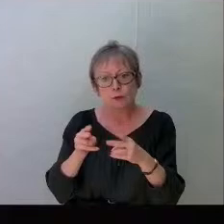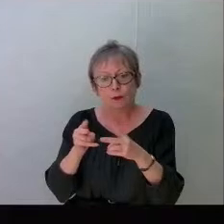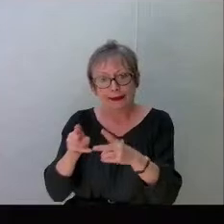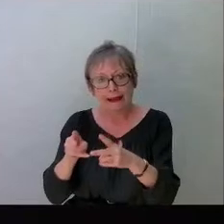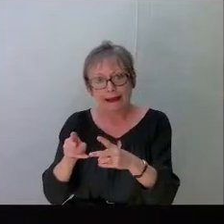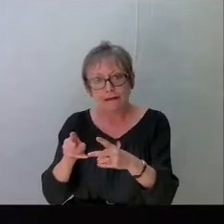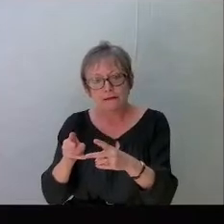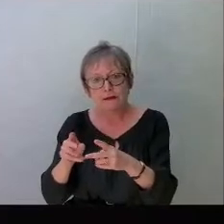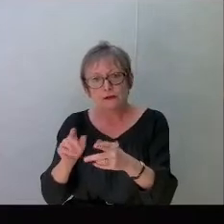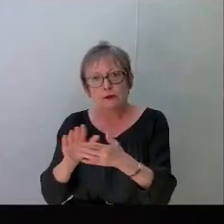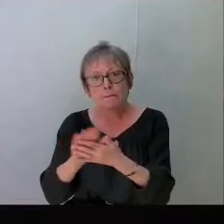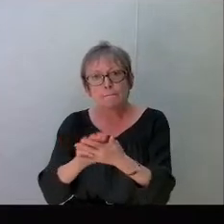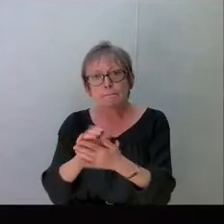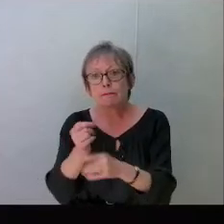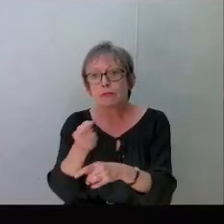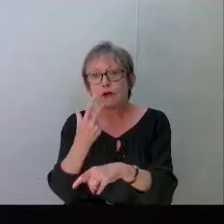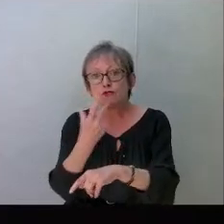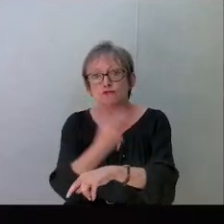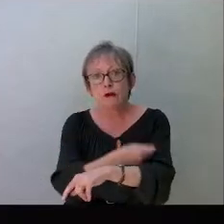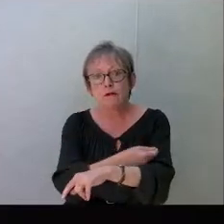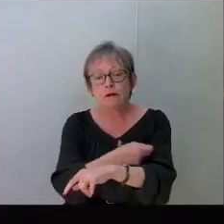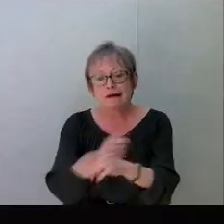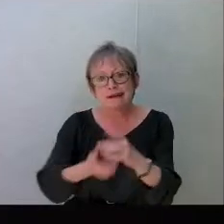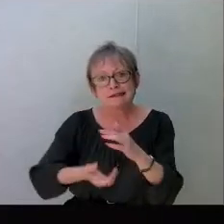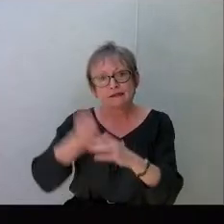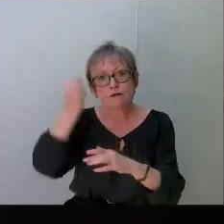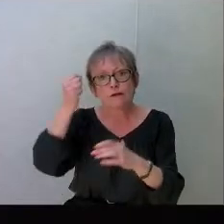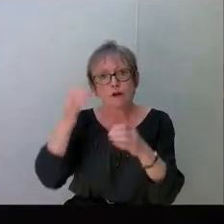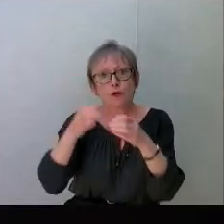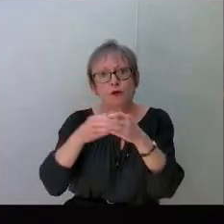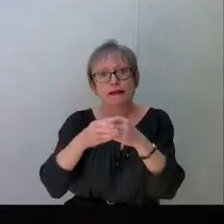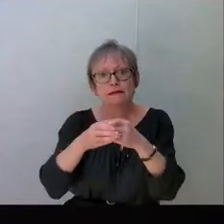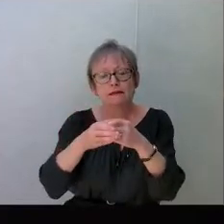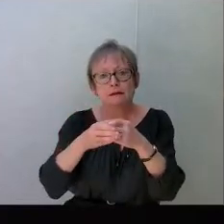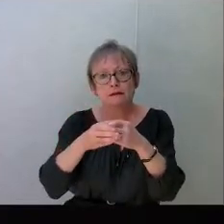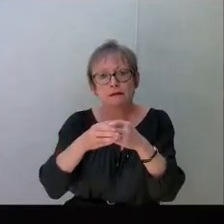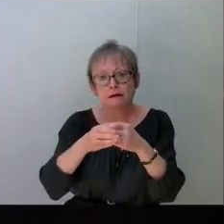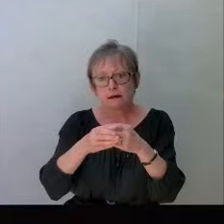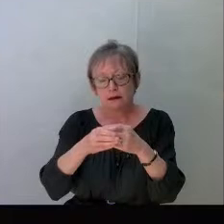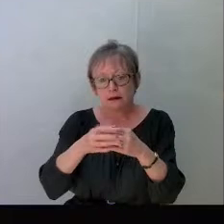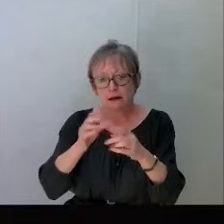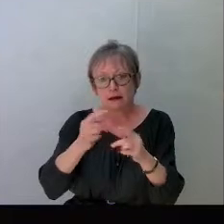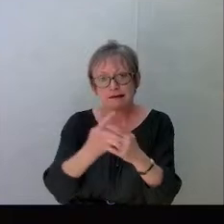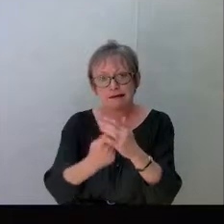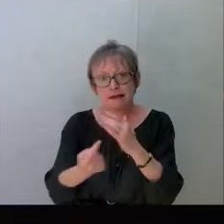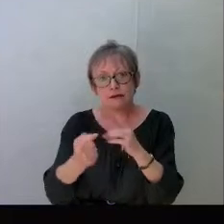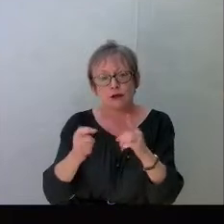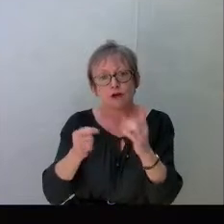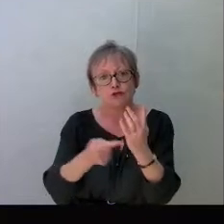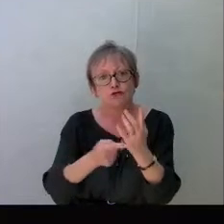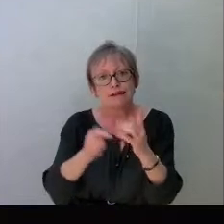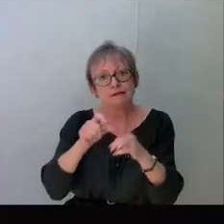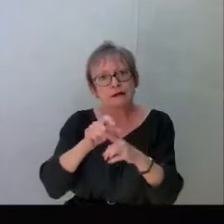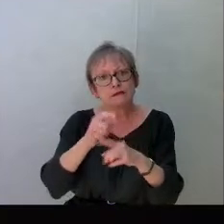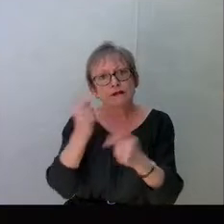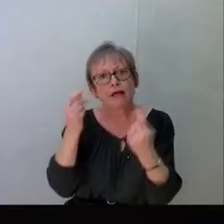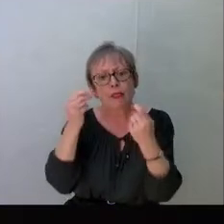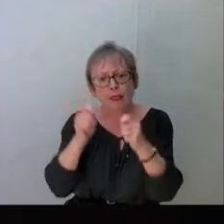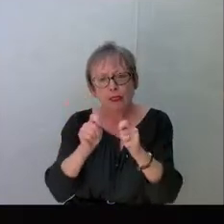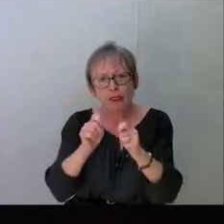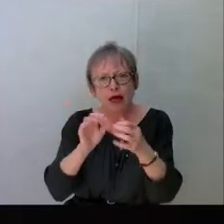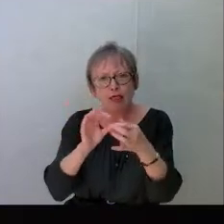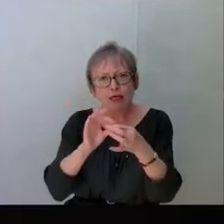field, while our Drug Discovery Unit and Division of Signal Transduction Therapy continue to illustrate